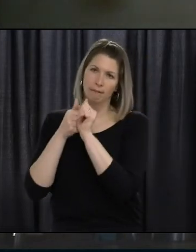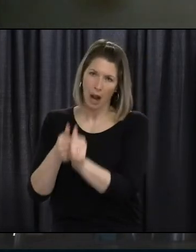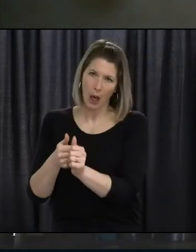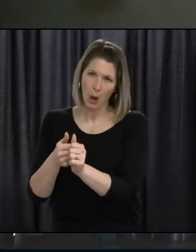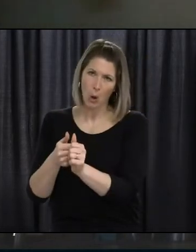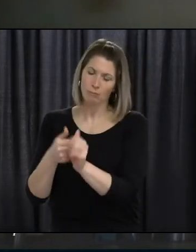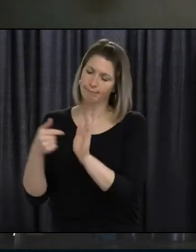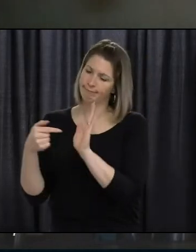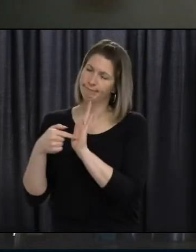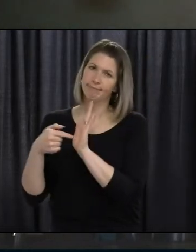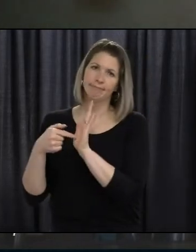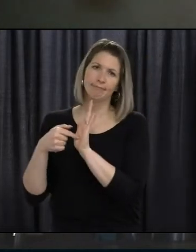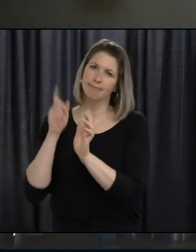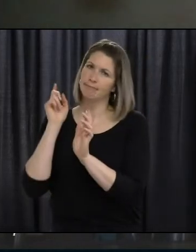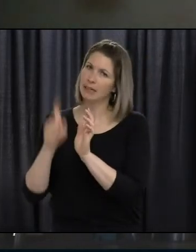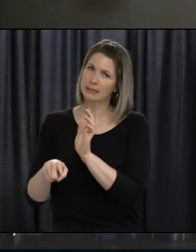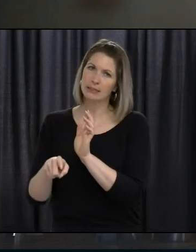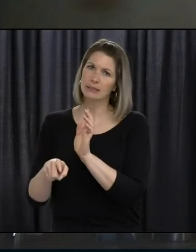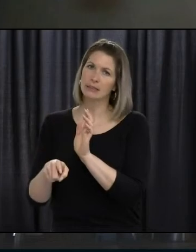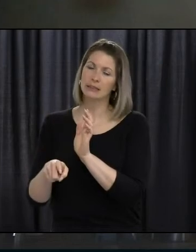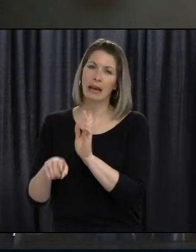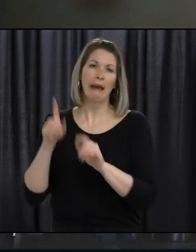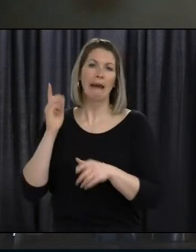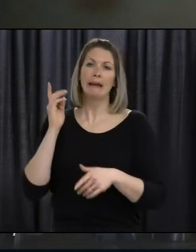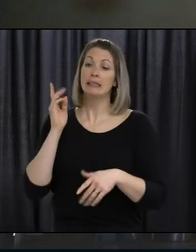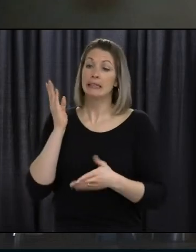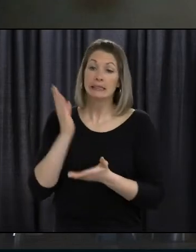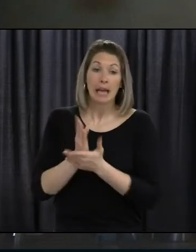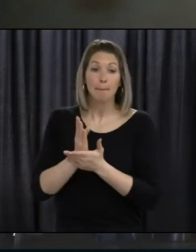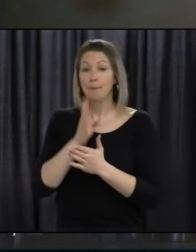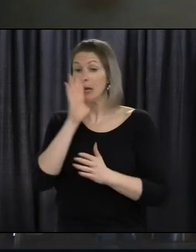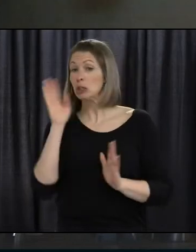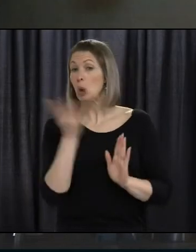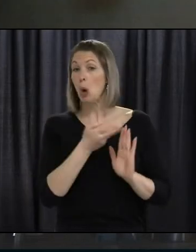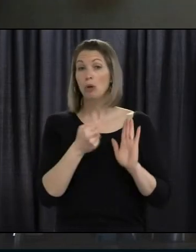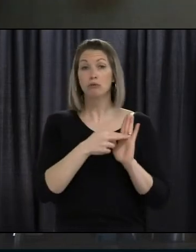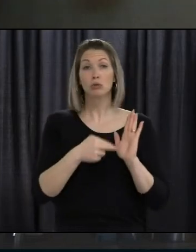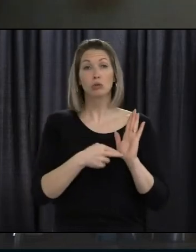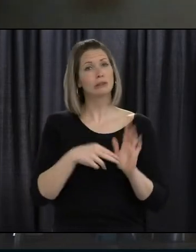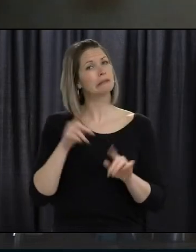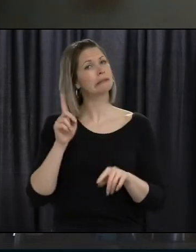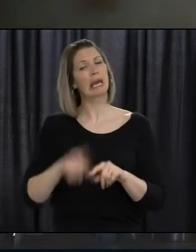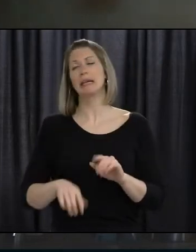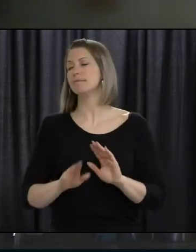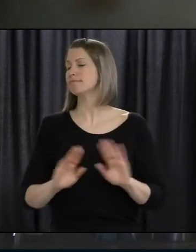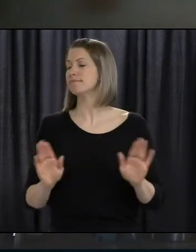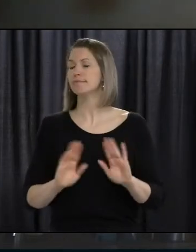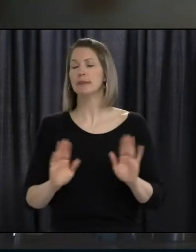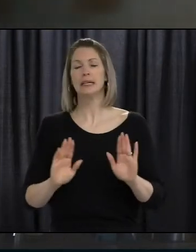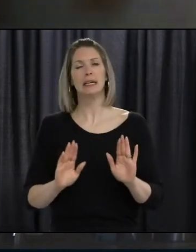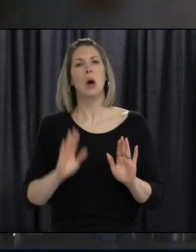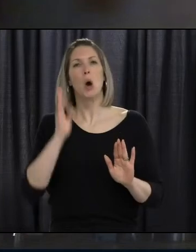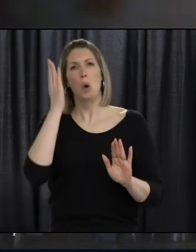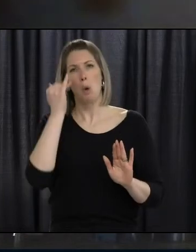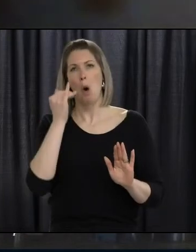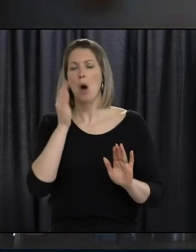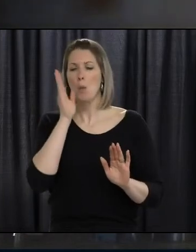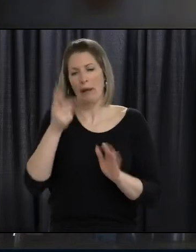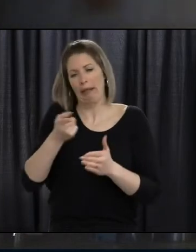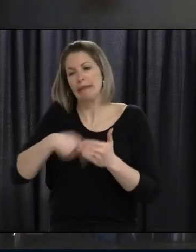and identification of cases of COVID-19, gradual relaxing of orders in a way that made